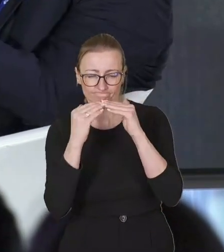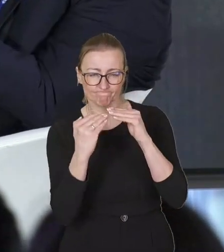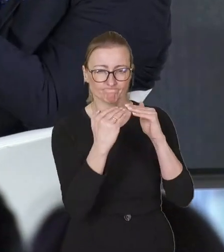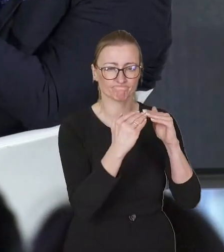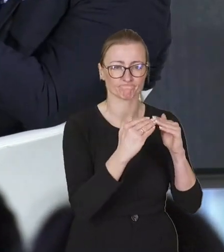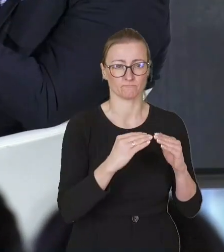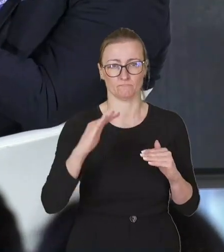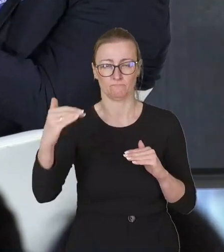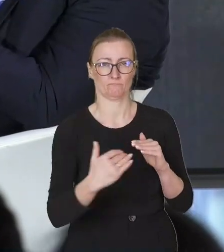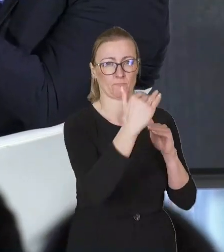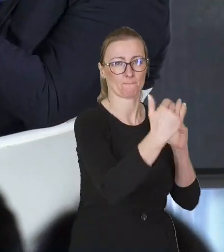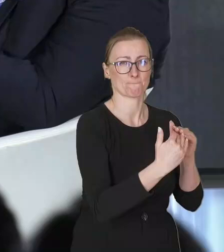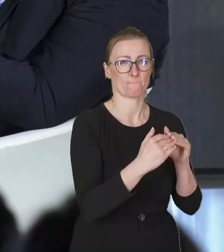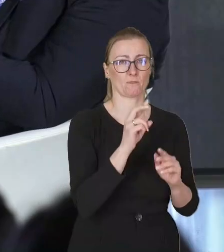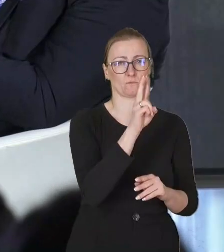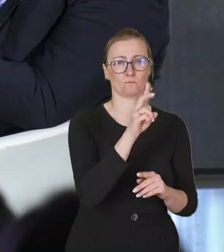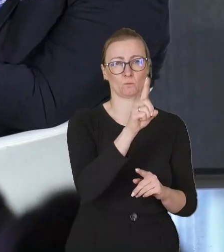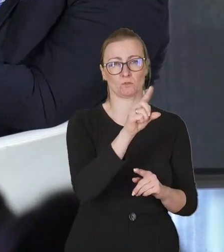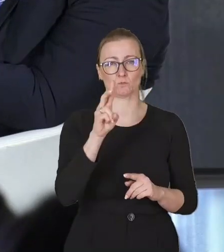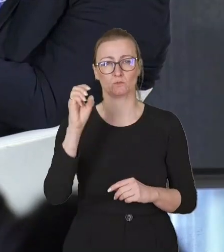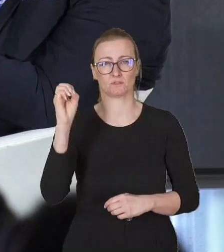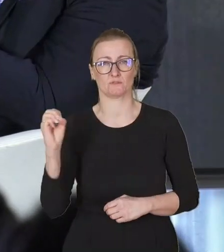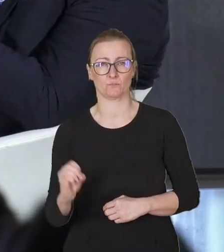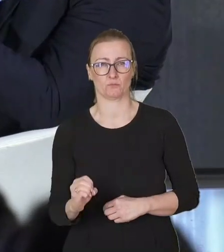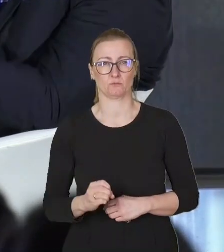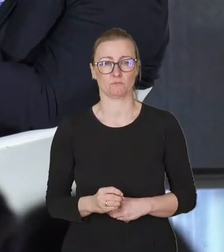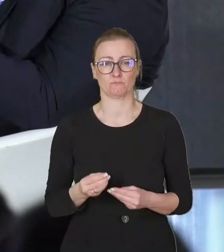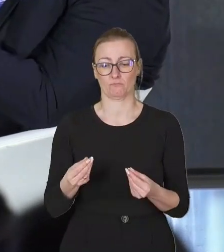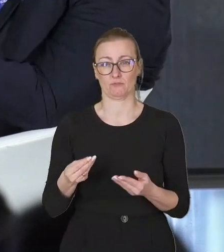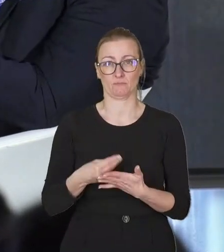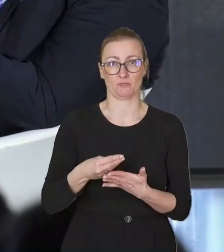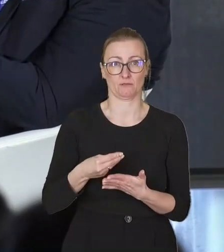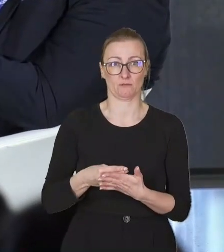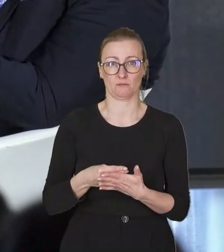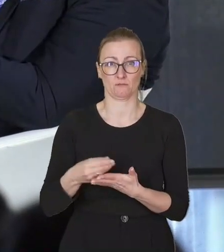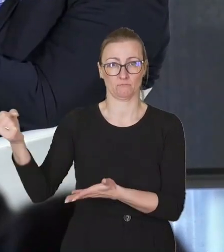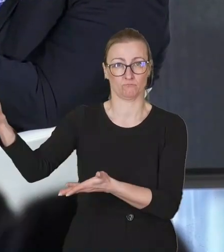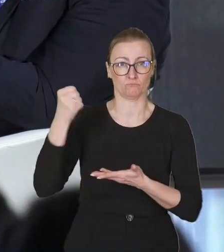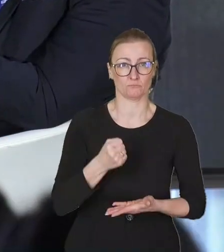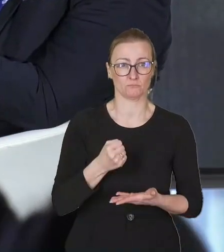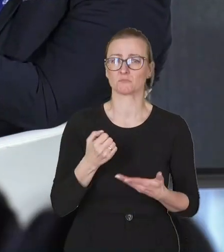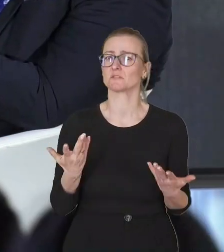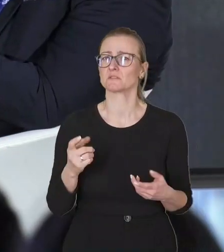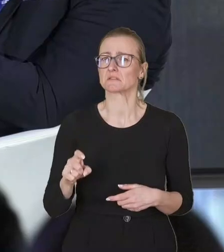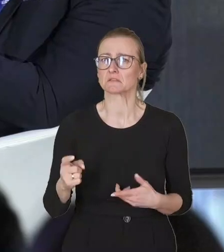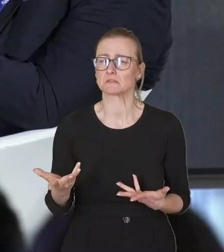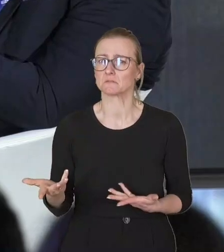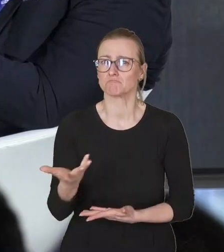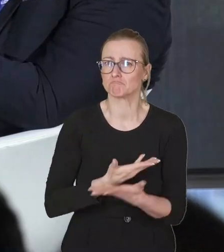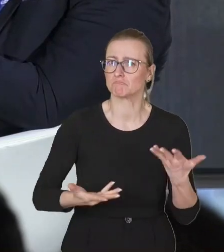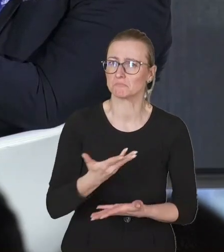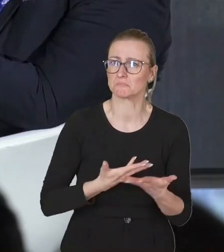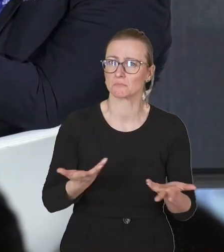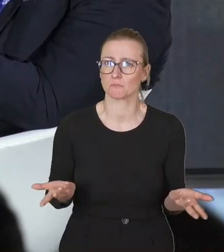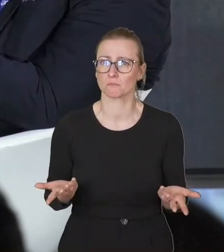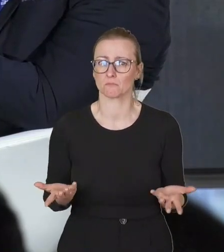about merging, interconnecting different levels of policy making, and I believe that